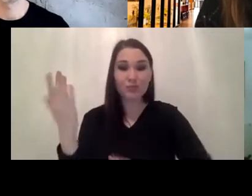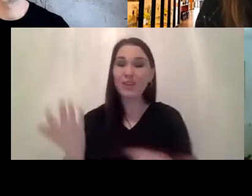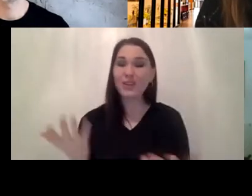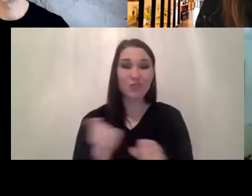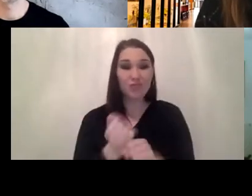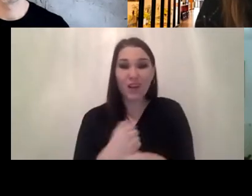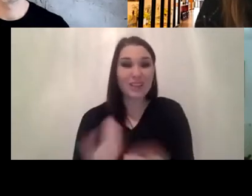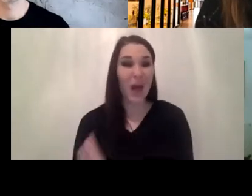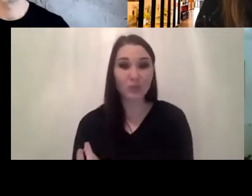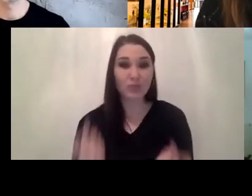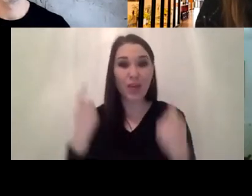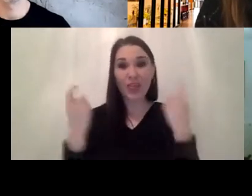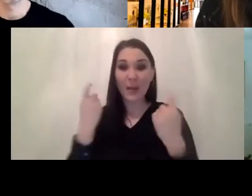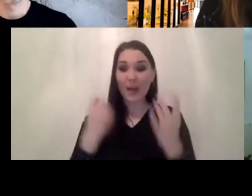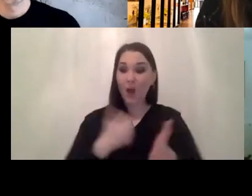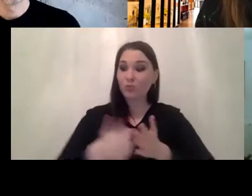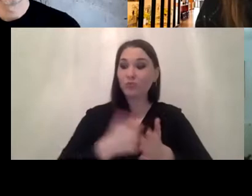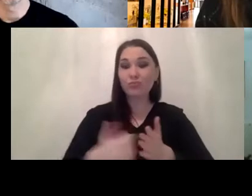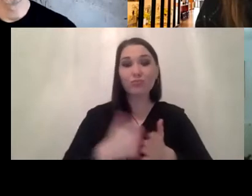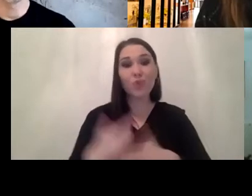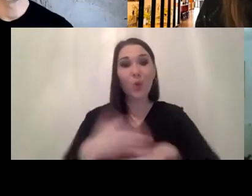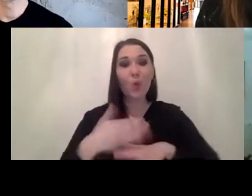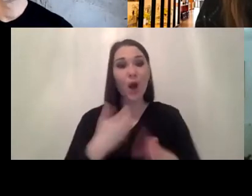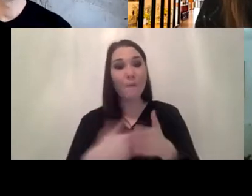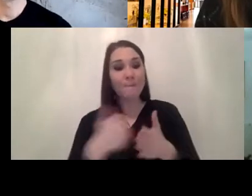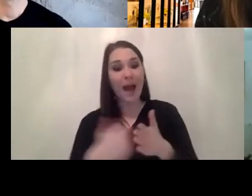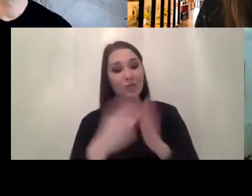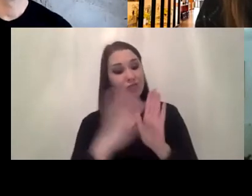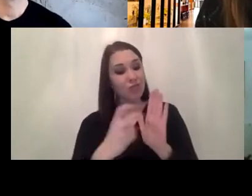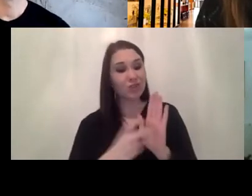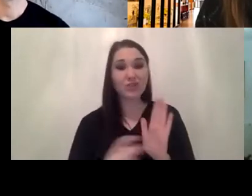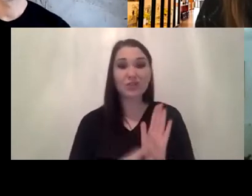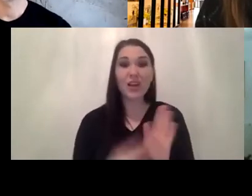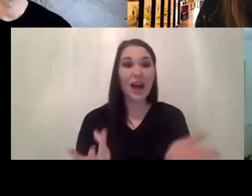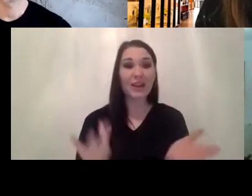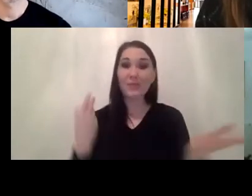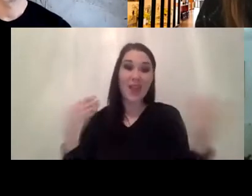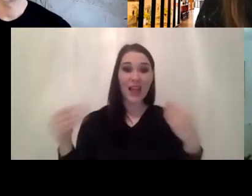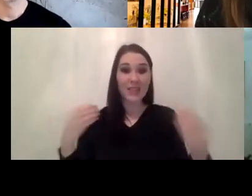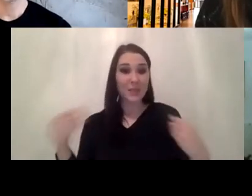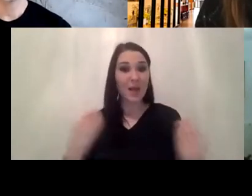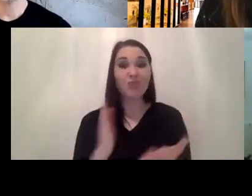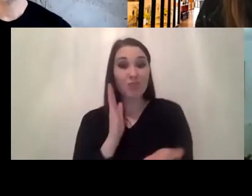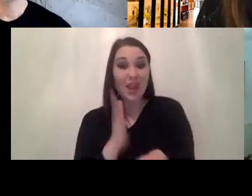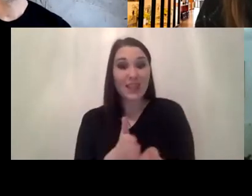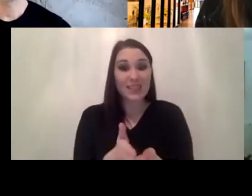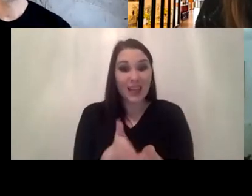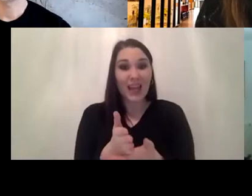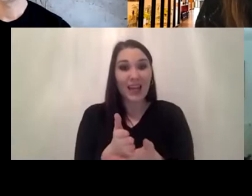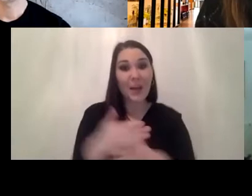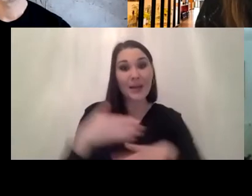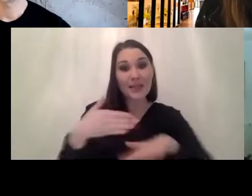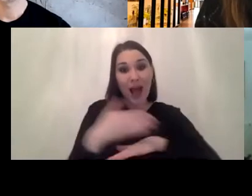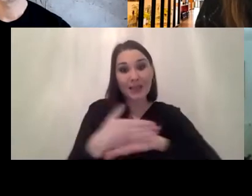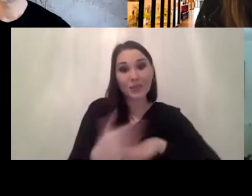that, oh God, I didn't quite get done what I needed to do today. Just be realistic about the timescales and tasks you set yourself